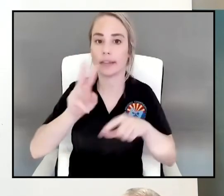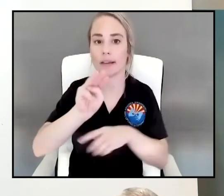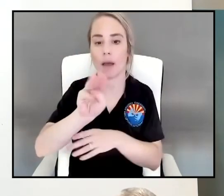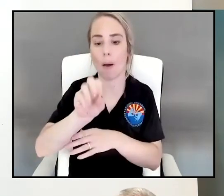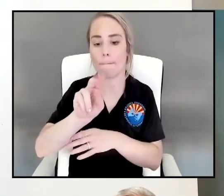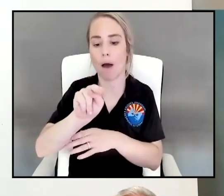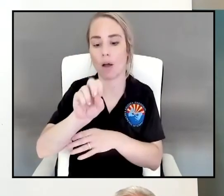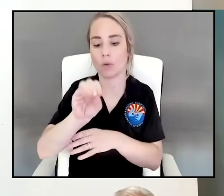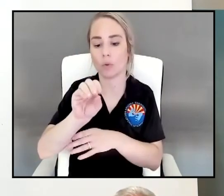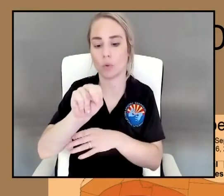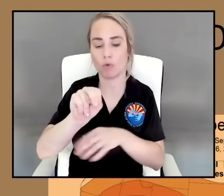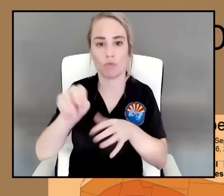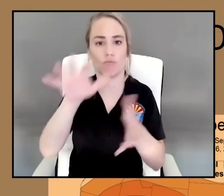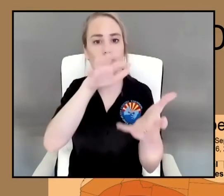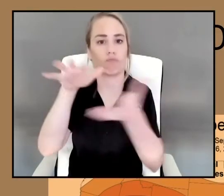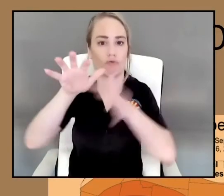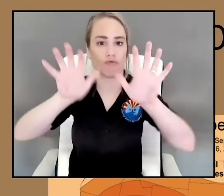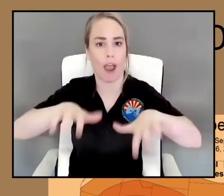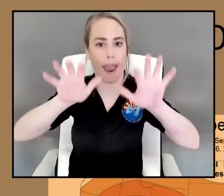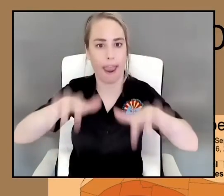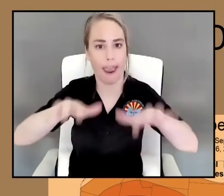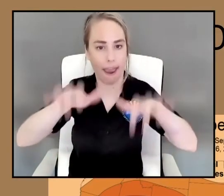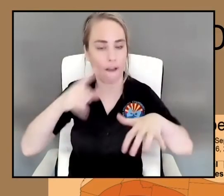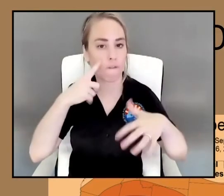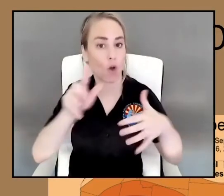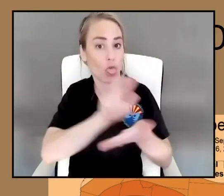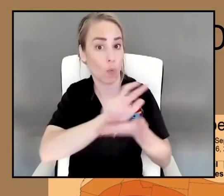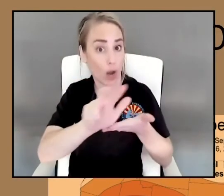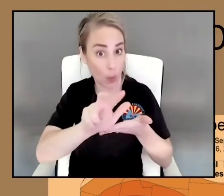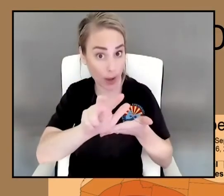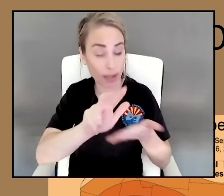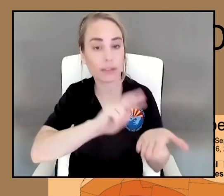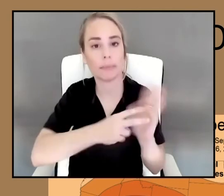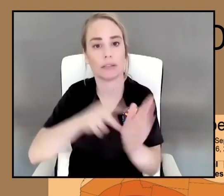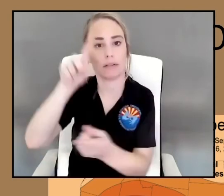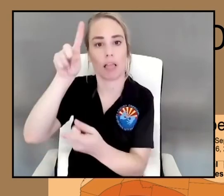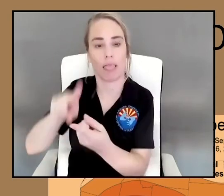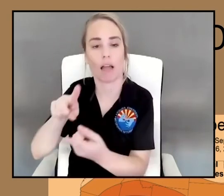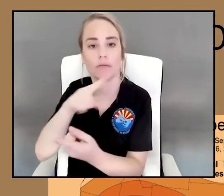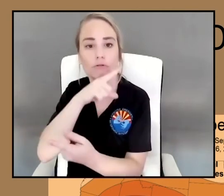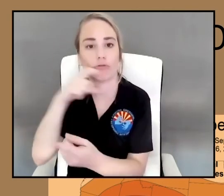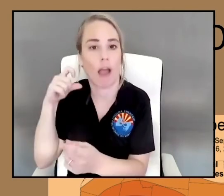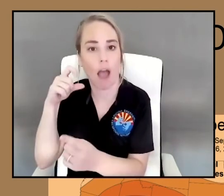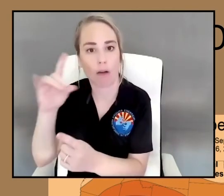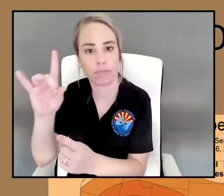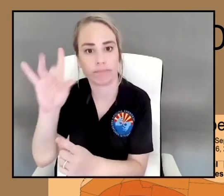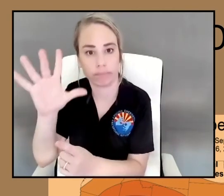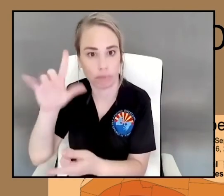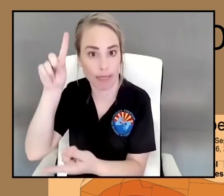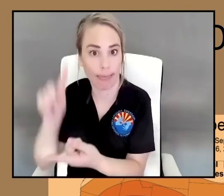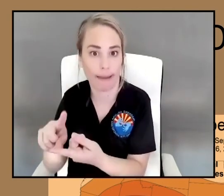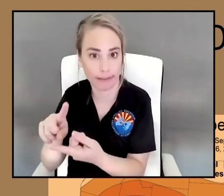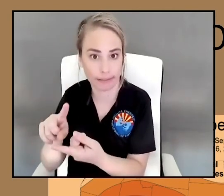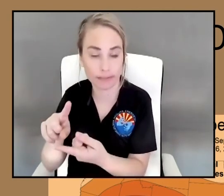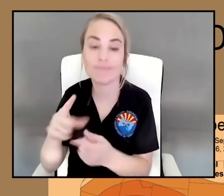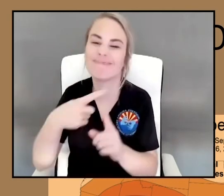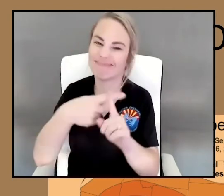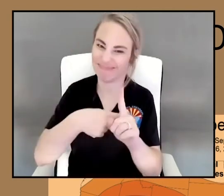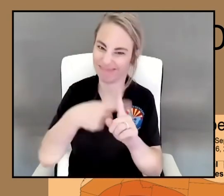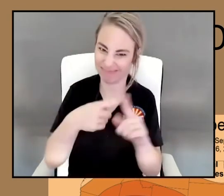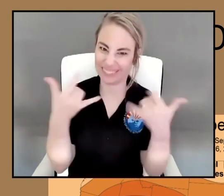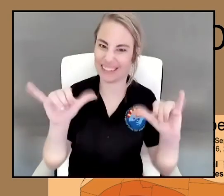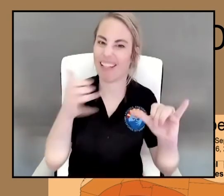the next 3 weeks, and that should help alleviate some of the drought conditions. We will stay above normal for temperatures,